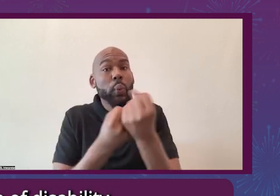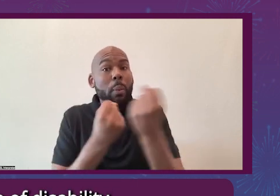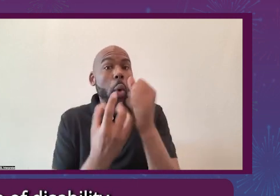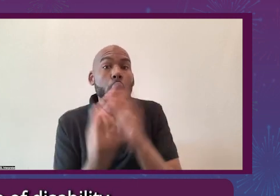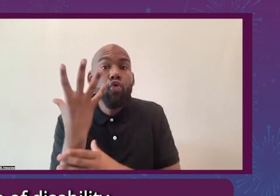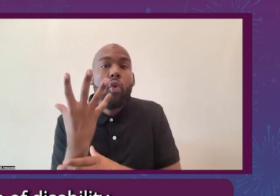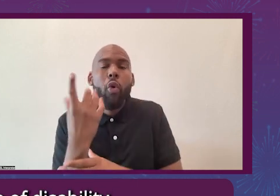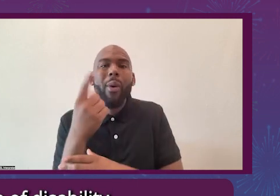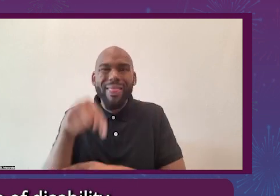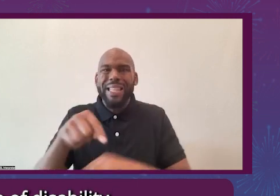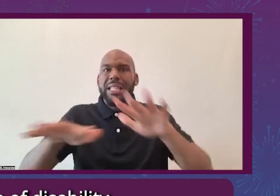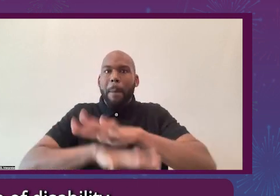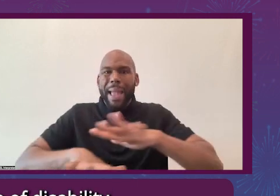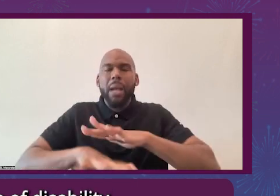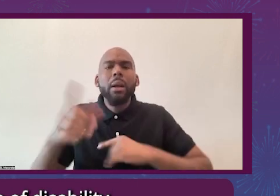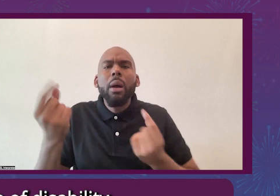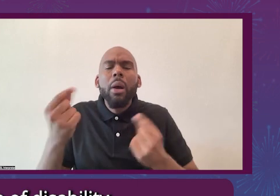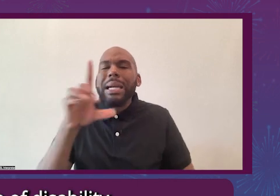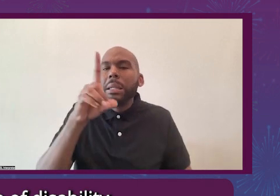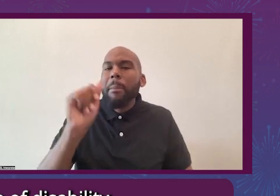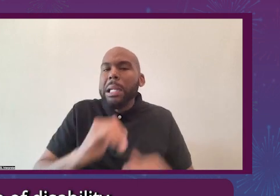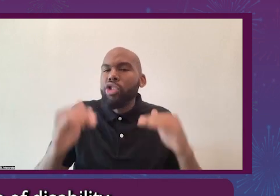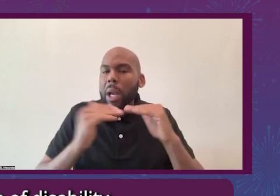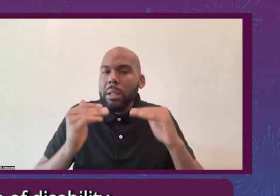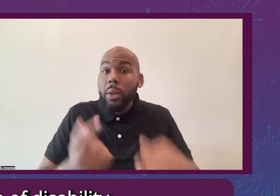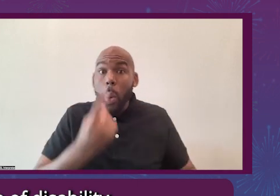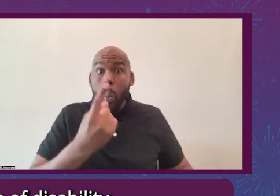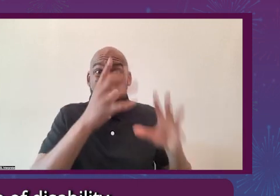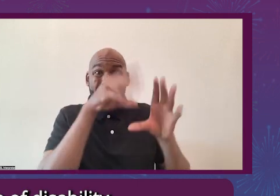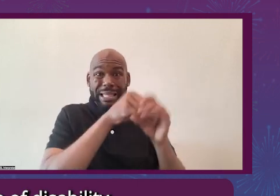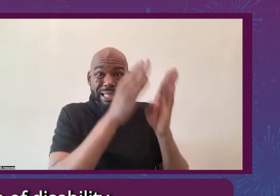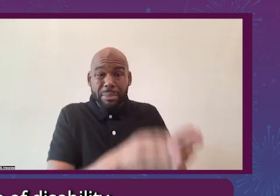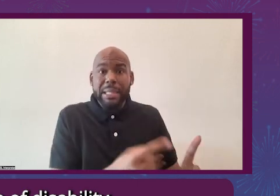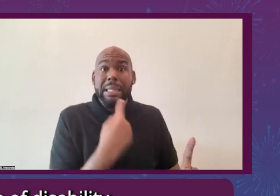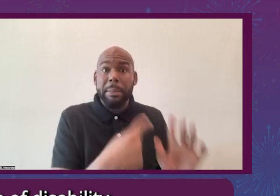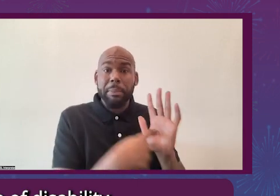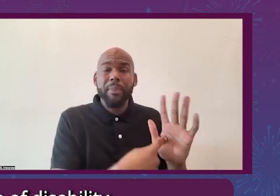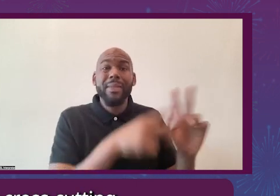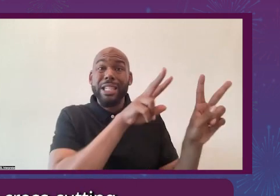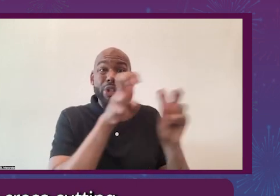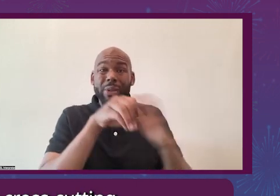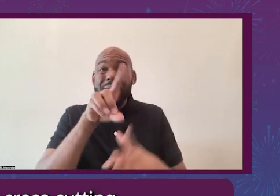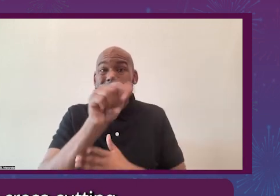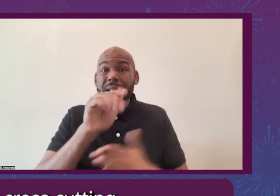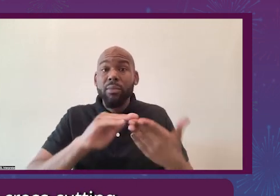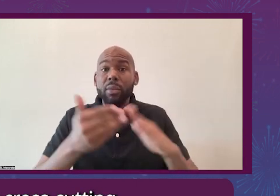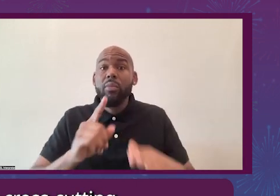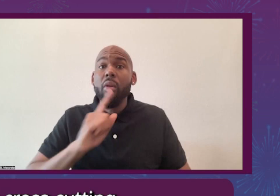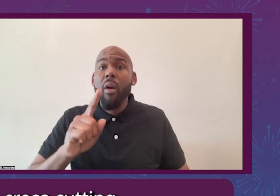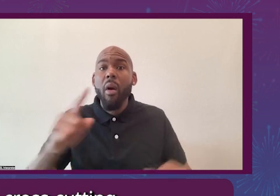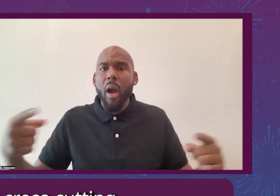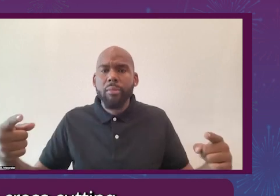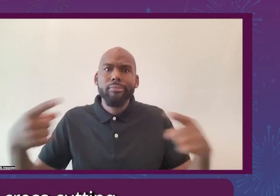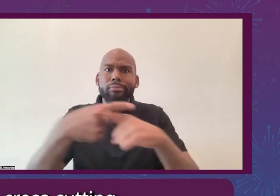to support and grow the space of disability justice. One participant pointed out that issues in the disability community